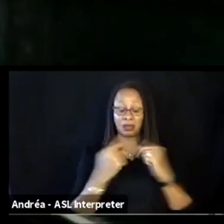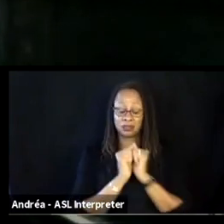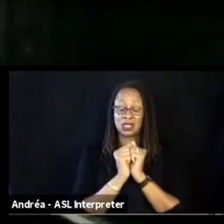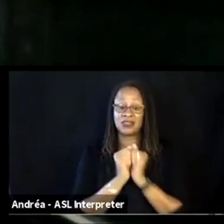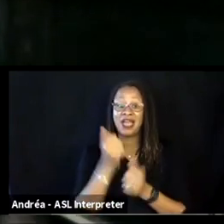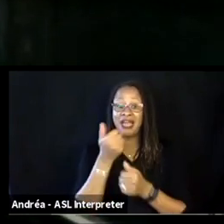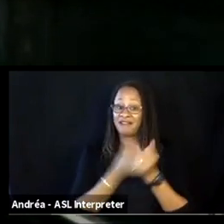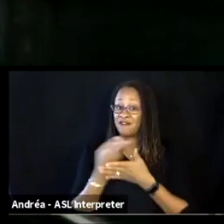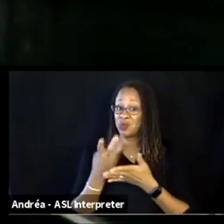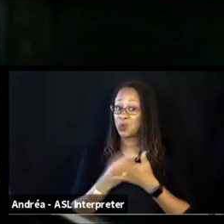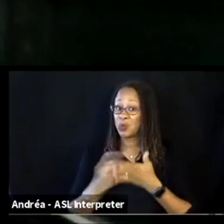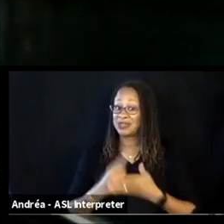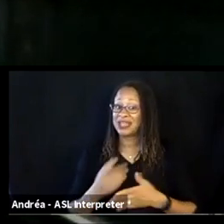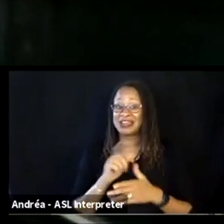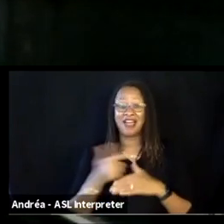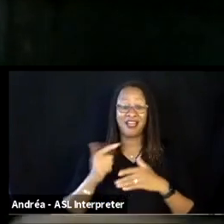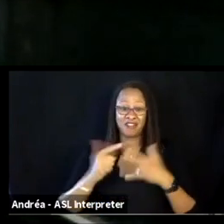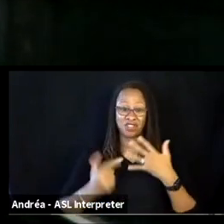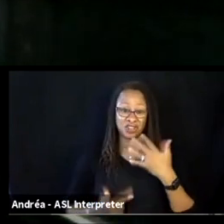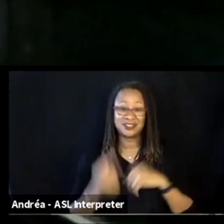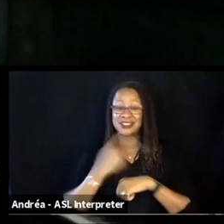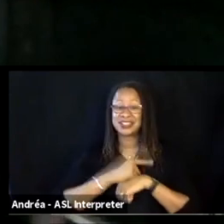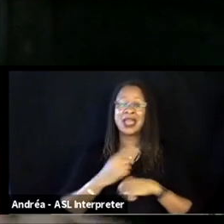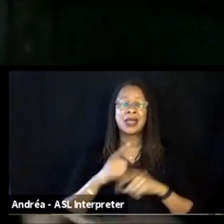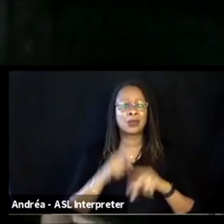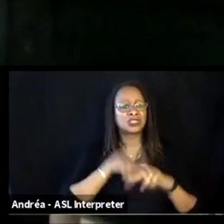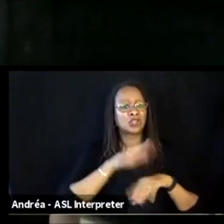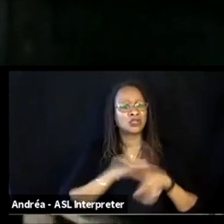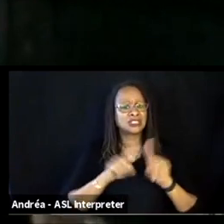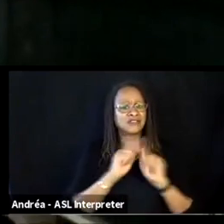few weeks and sometimes every other day even, but we also like sit on different teams